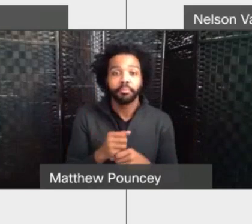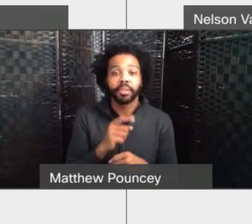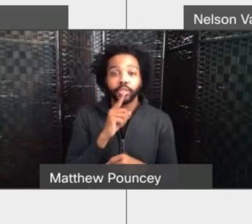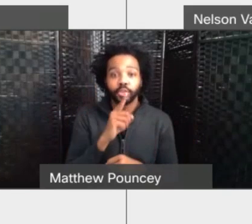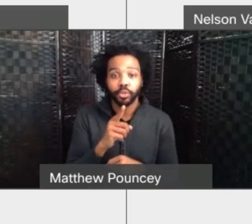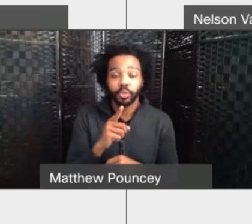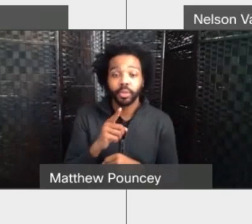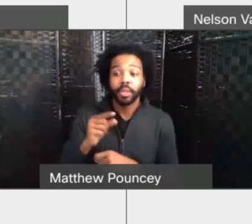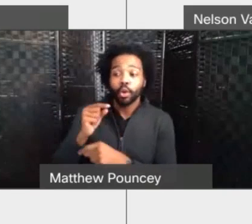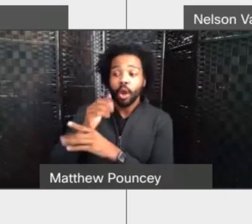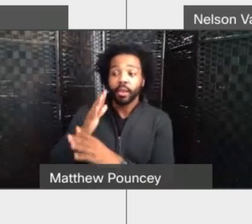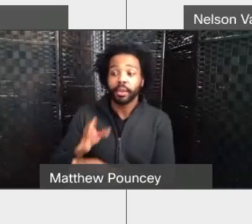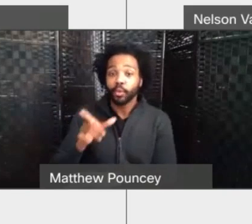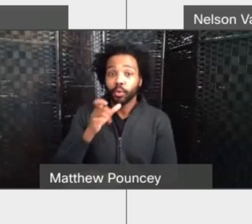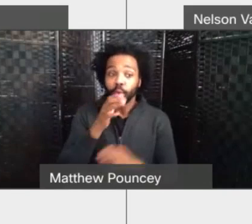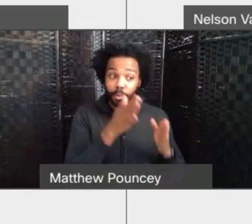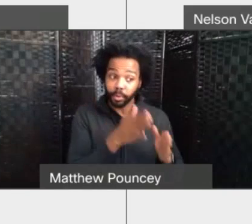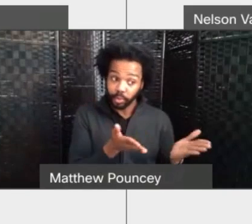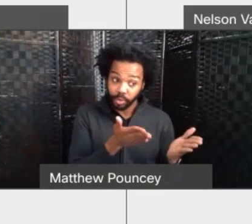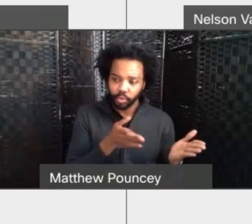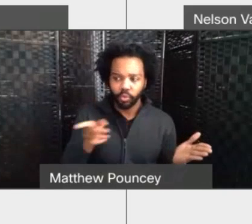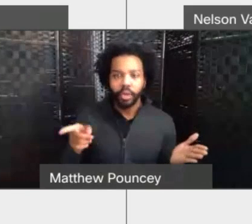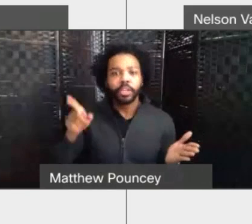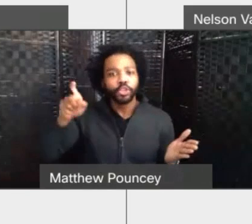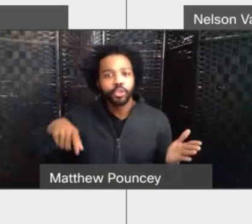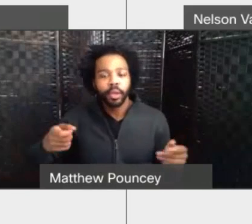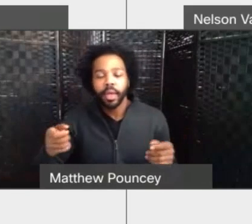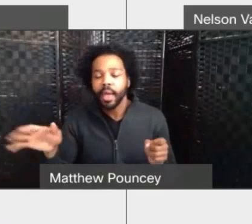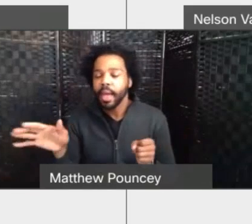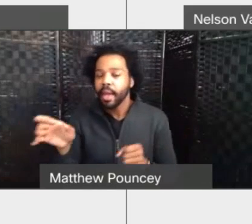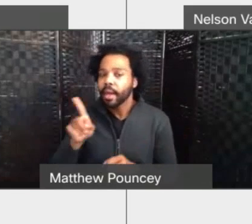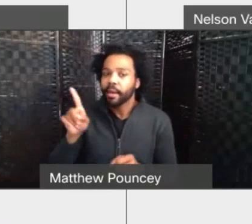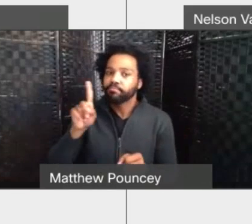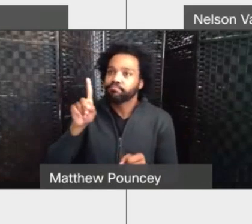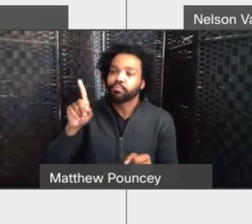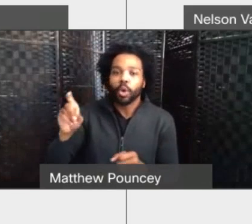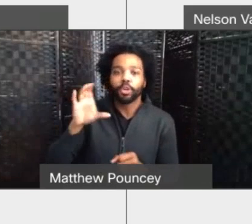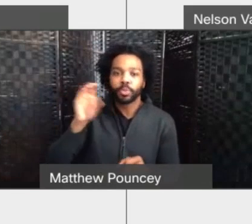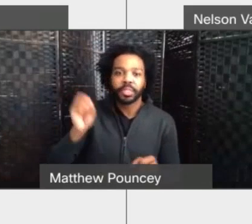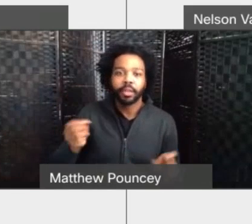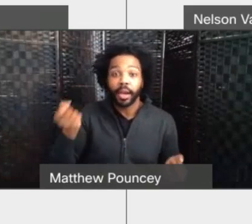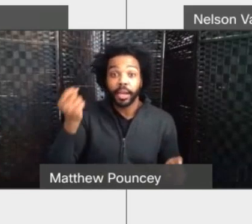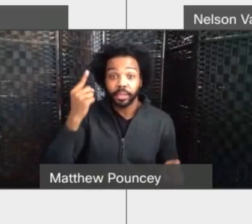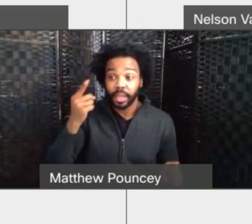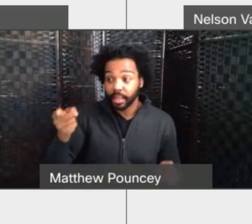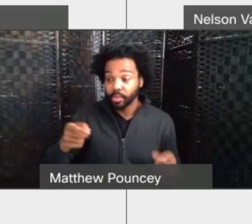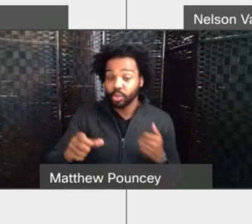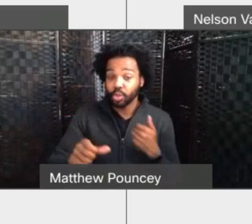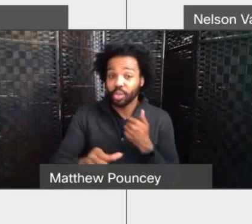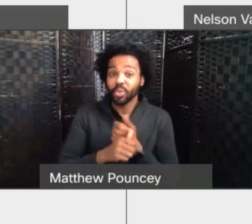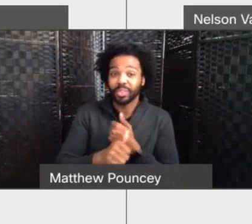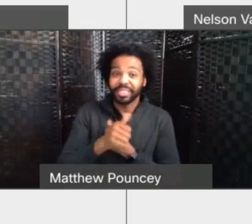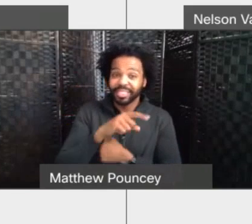person served absolutely understands the risk and ramifications for not complying with the